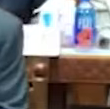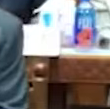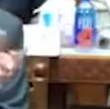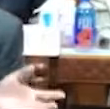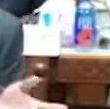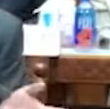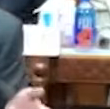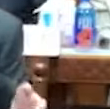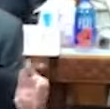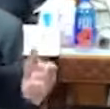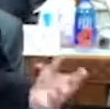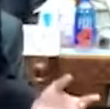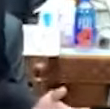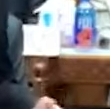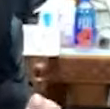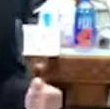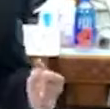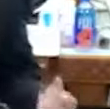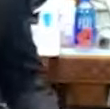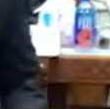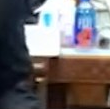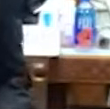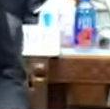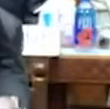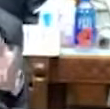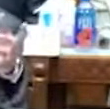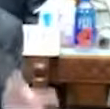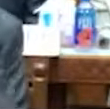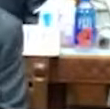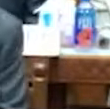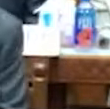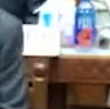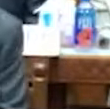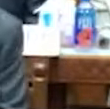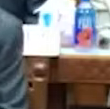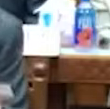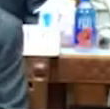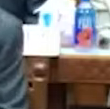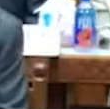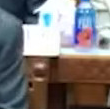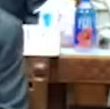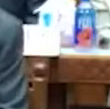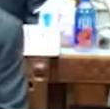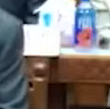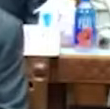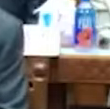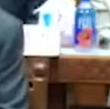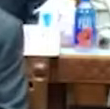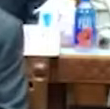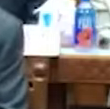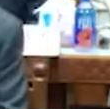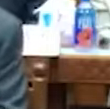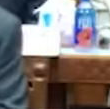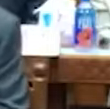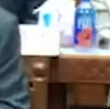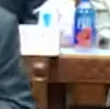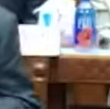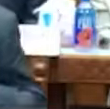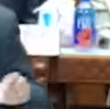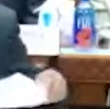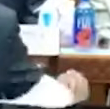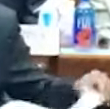like the IMF, World Bank, ADB, ANZ Bank, international credit rating agencies. Mr. Speaker, sir, I'd like